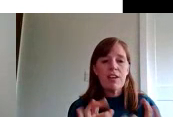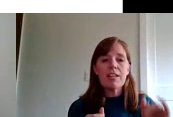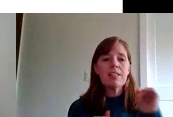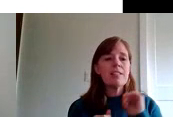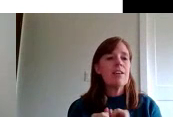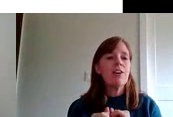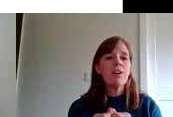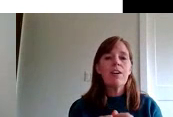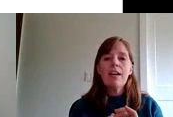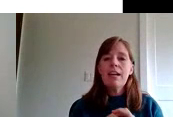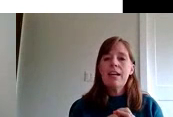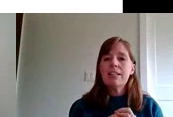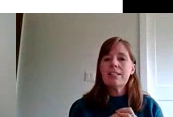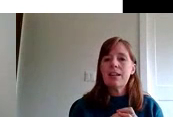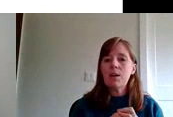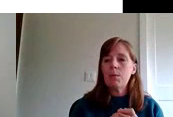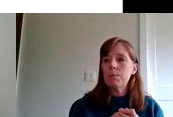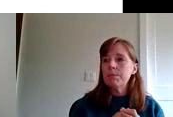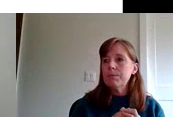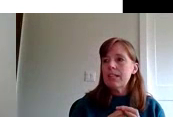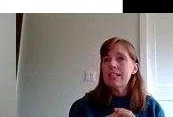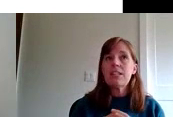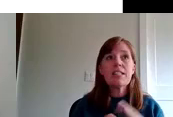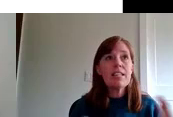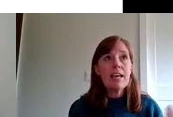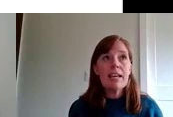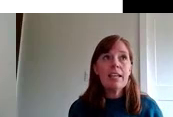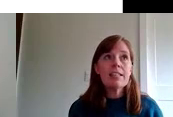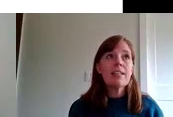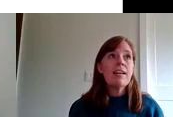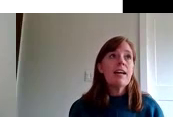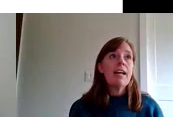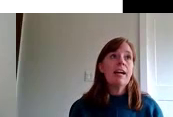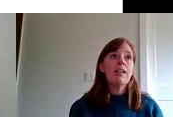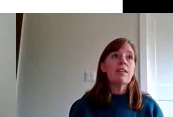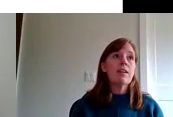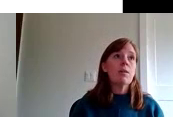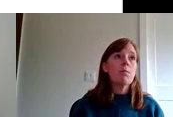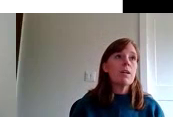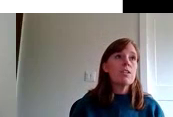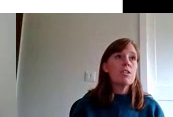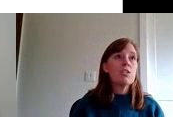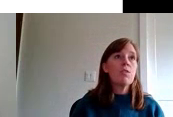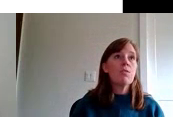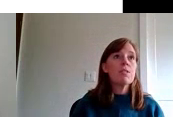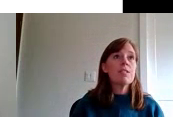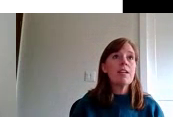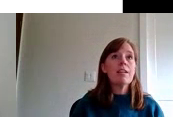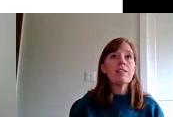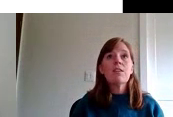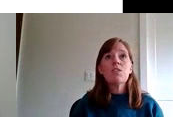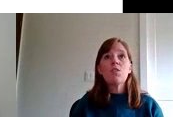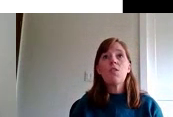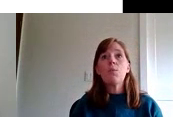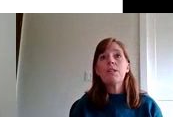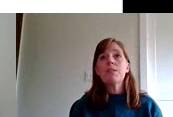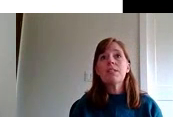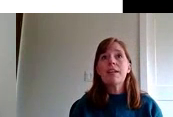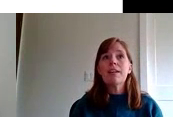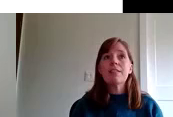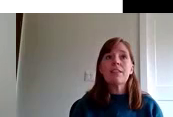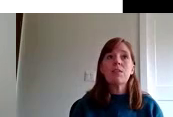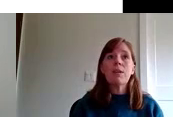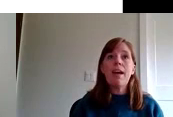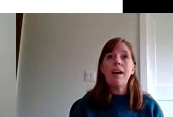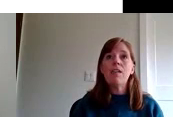it, just Ease of Access Center. It's in the settings, and actually show from settings. So all the